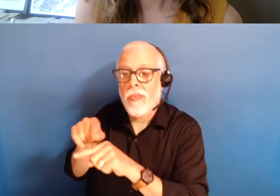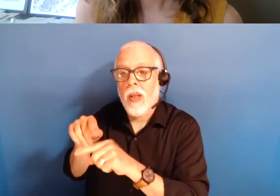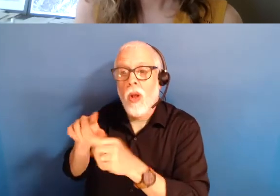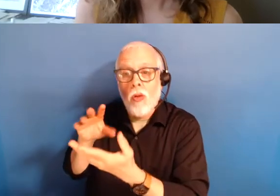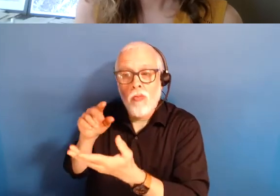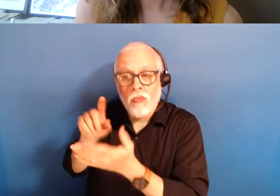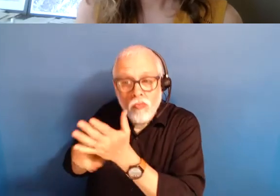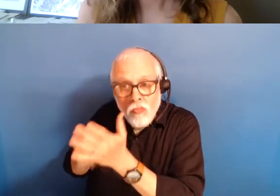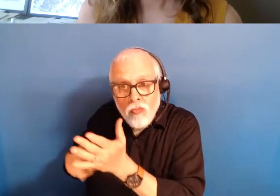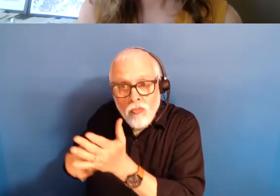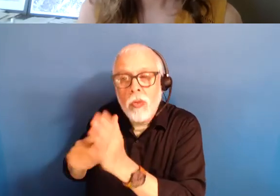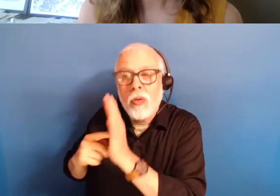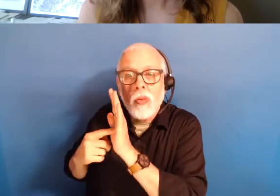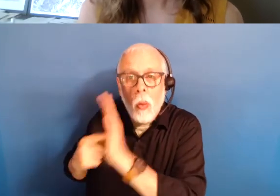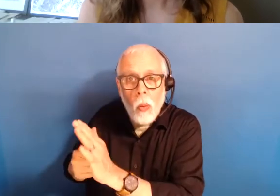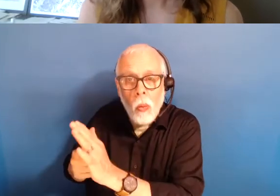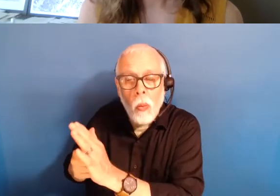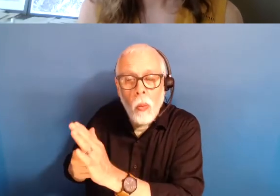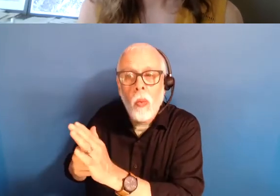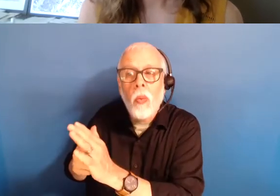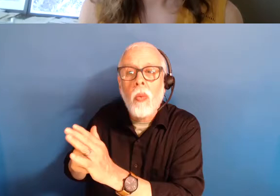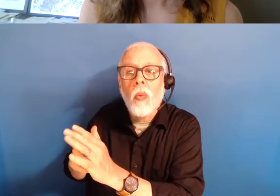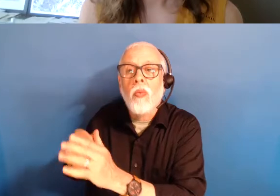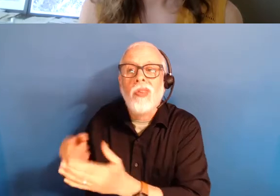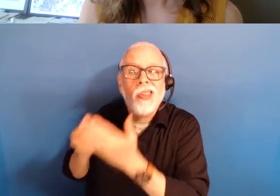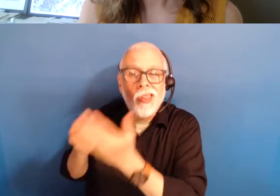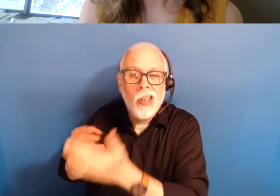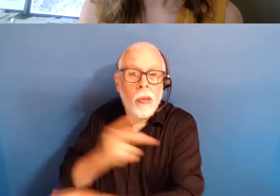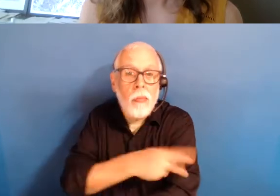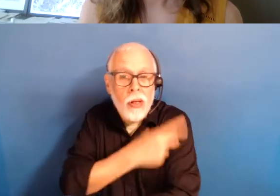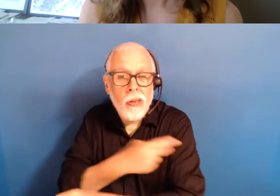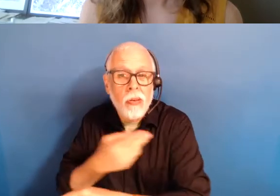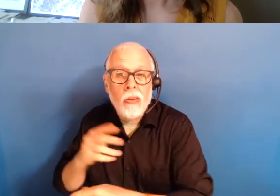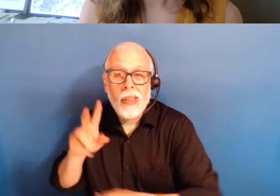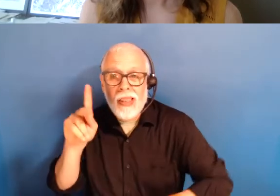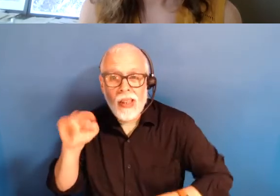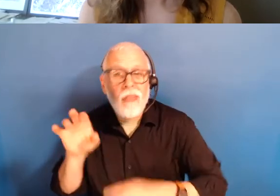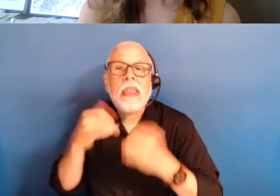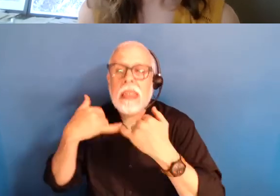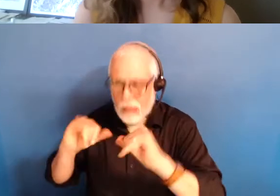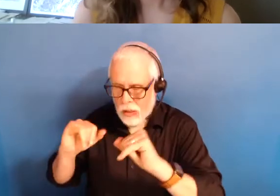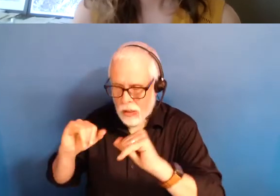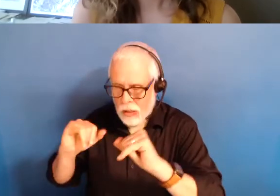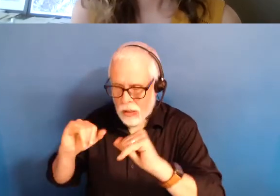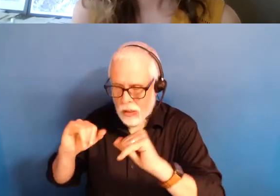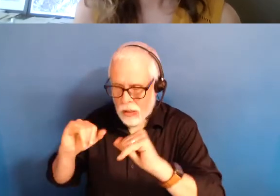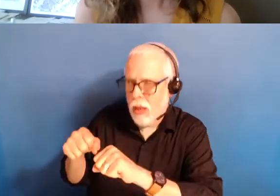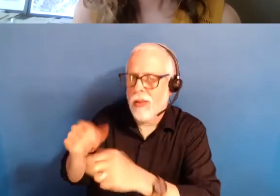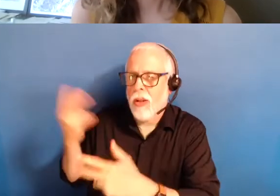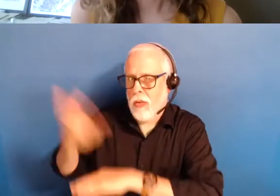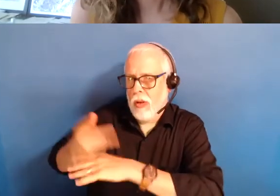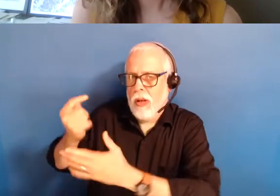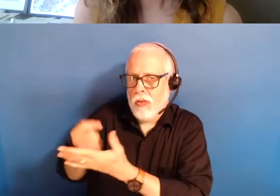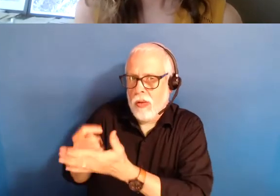information has been recovered, which suggests that patients with poor kidney function can still receive this 3-day treatment